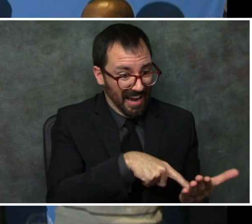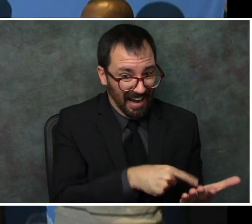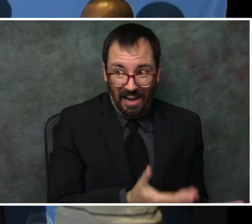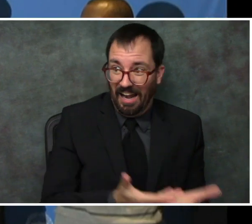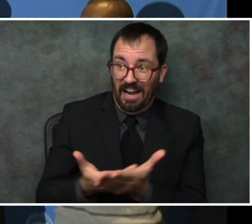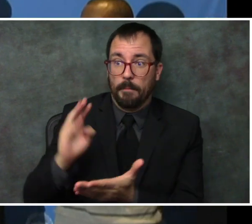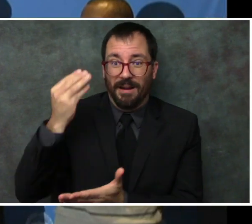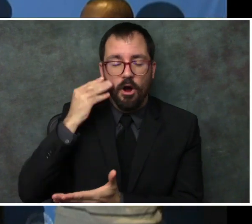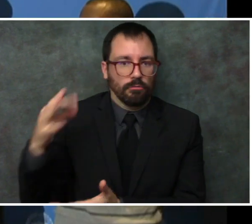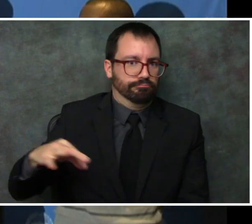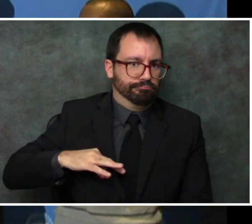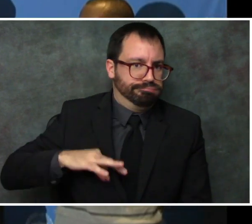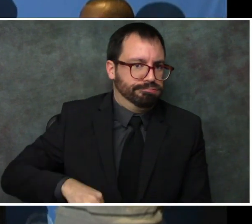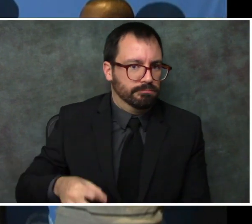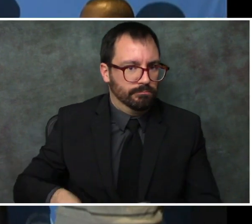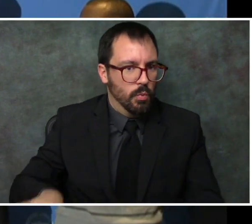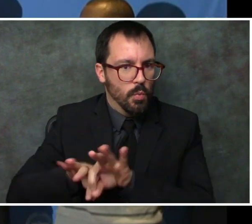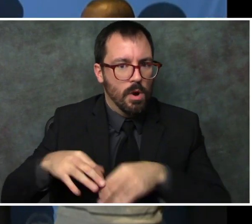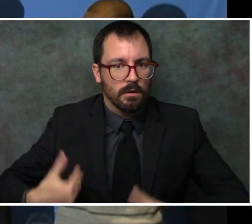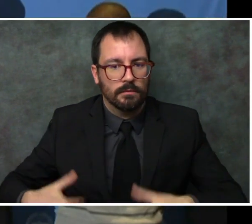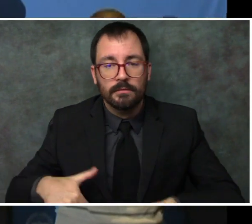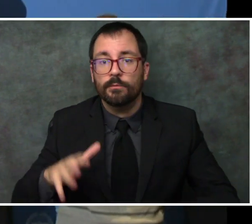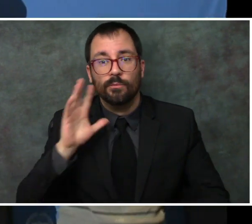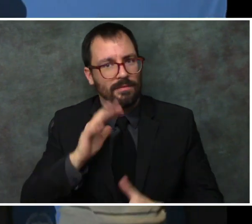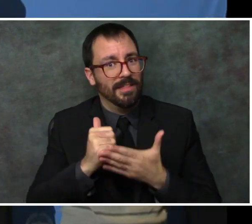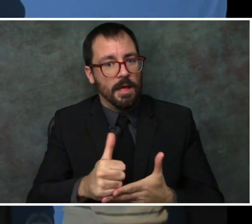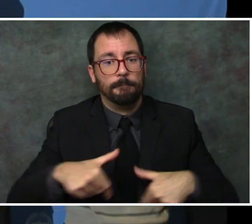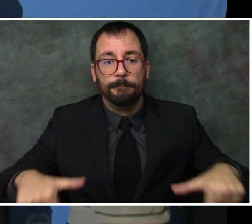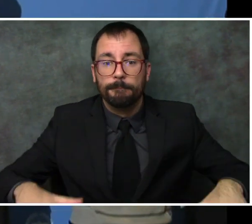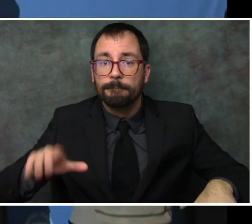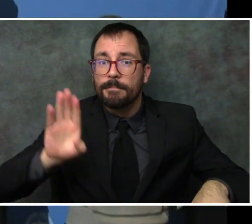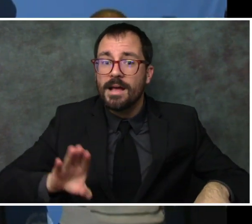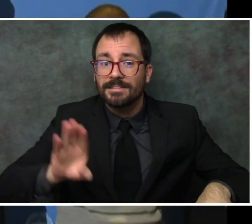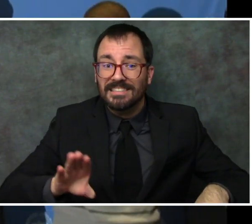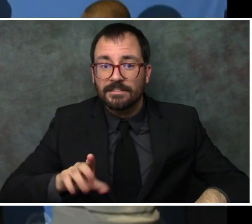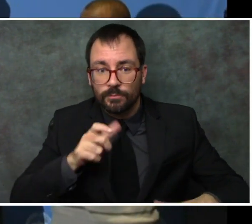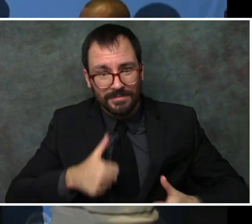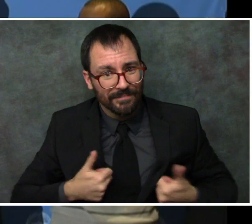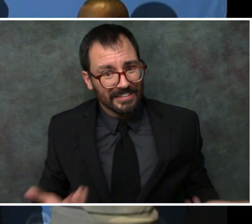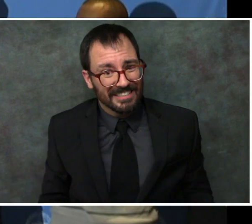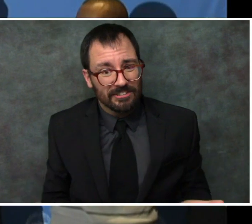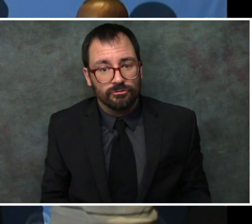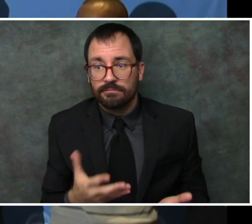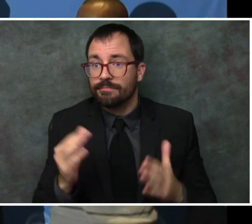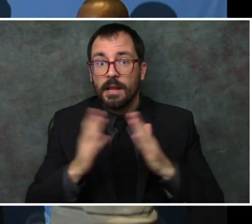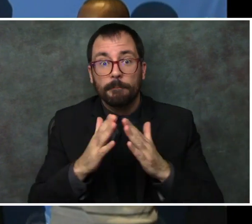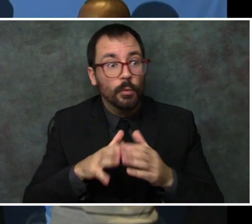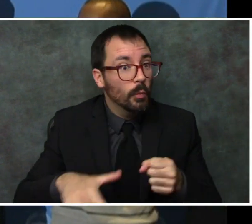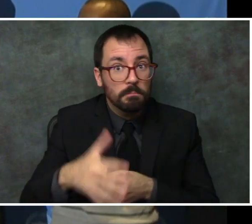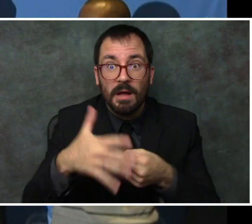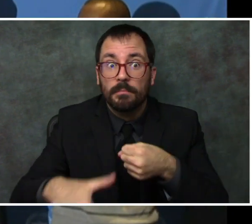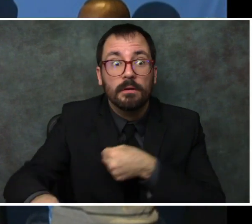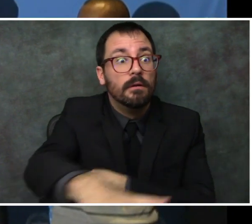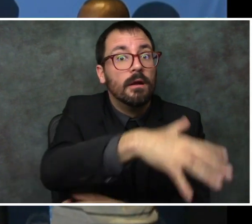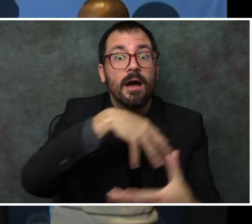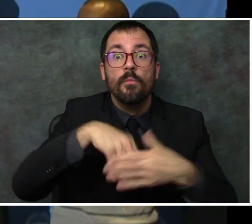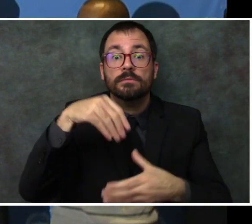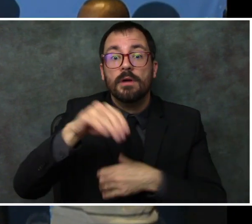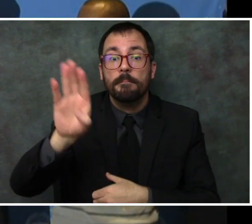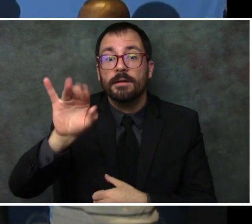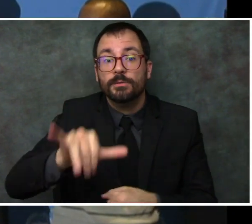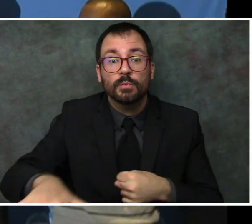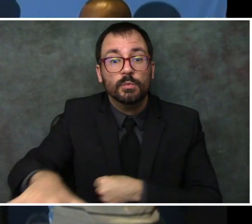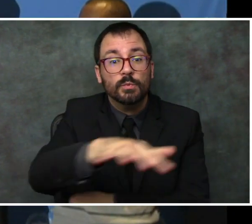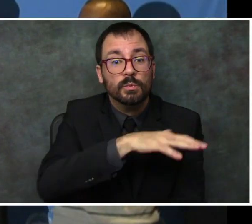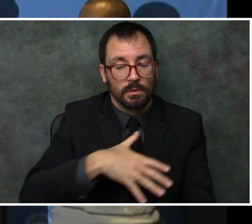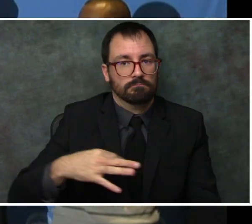to the Mayor, the citizens of the City of Boston, and perhaps the communities well beyond. I am proud to have been a